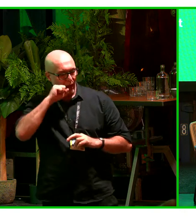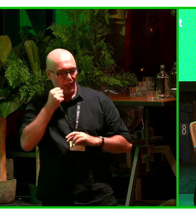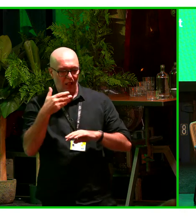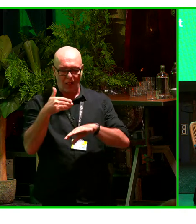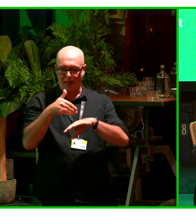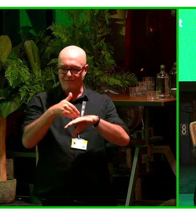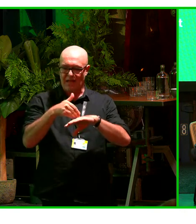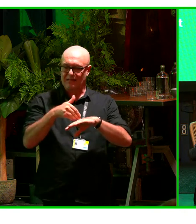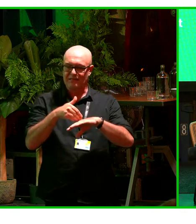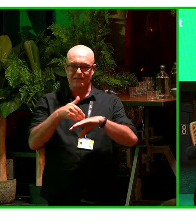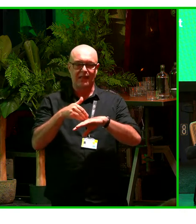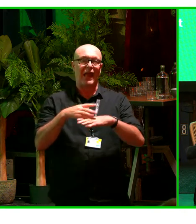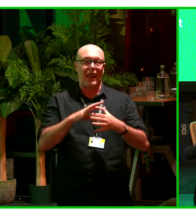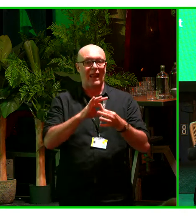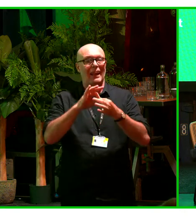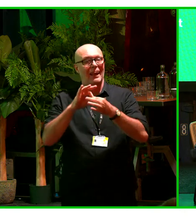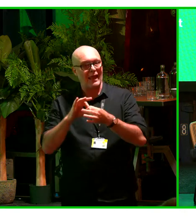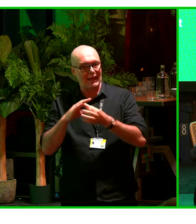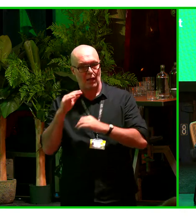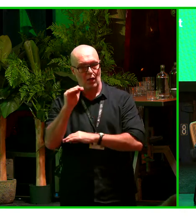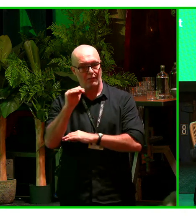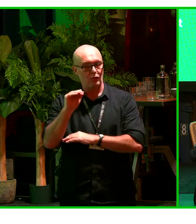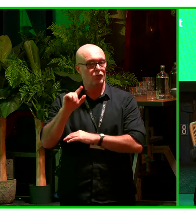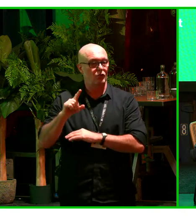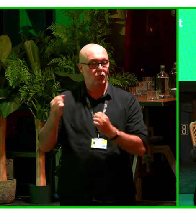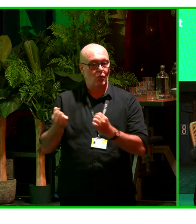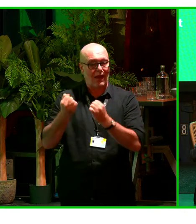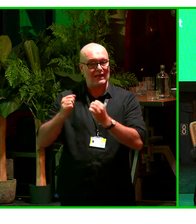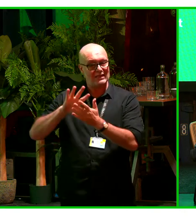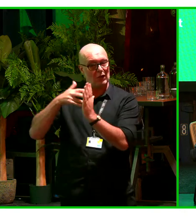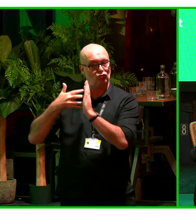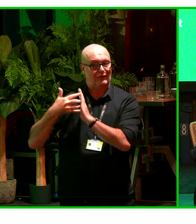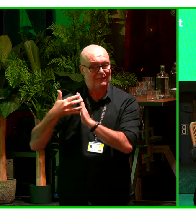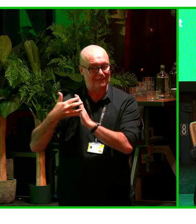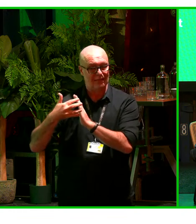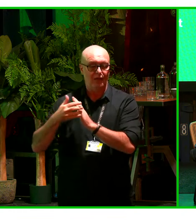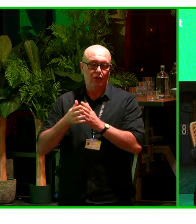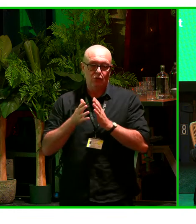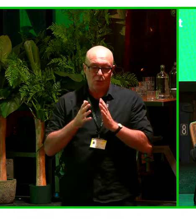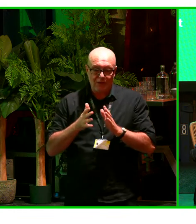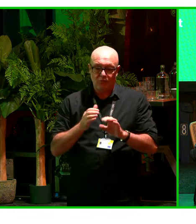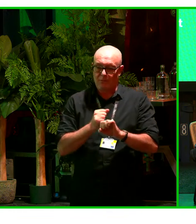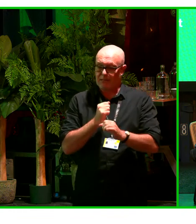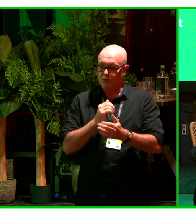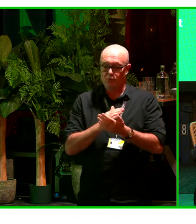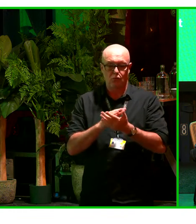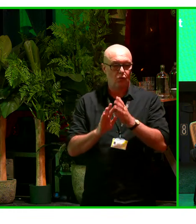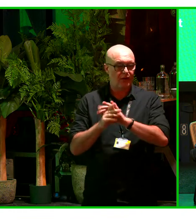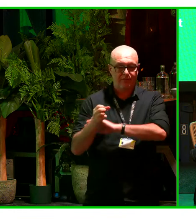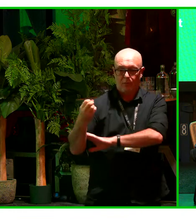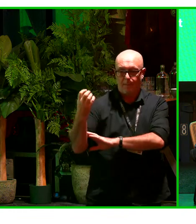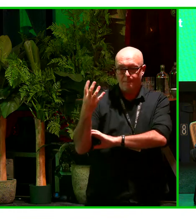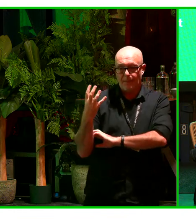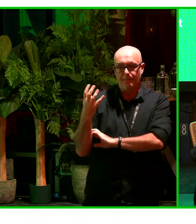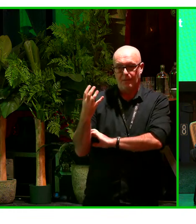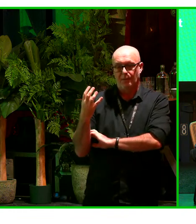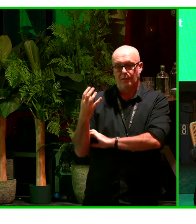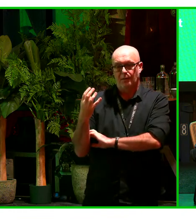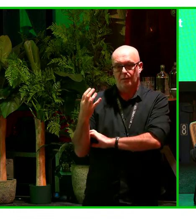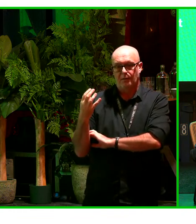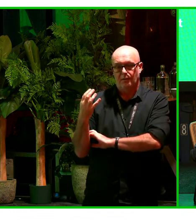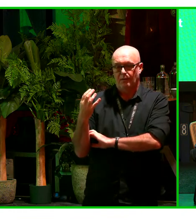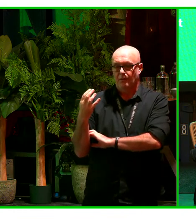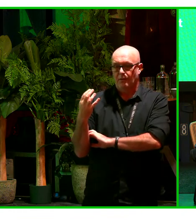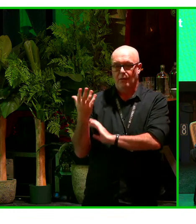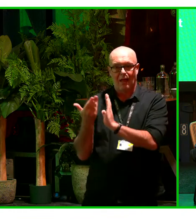energy grids. So we need to look at all of those together and make sure that if we kind of pull on a string in one part of the network, we're not going to have an adverse impact